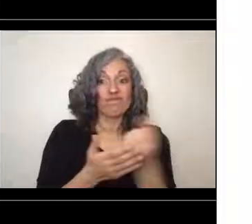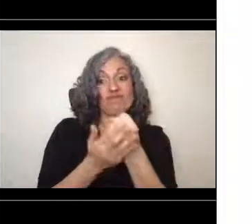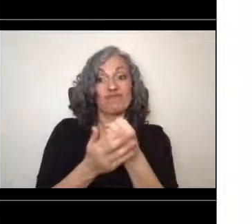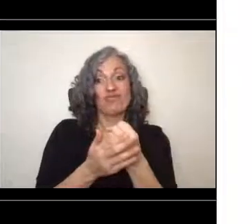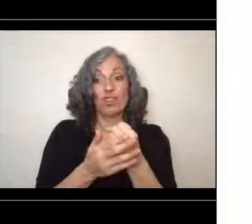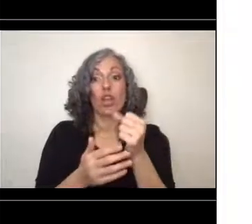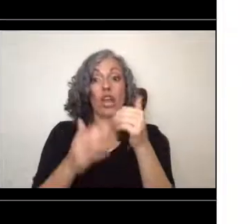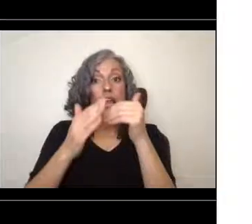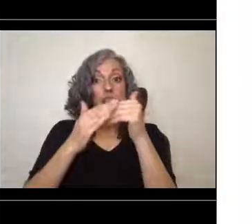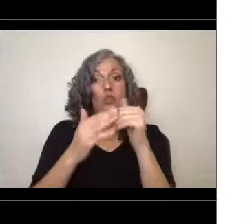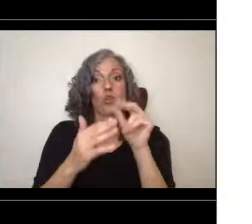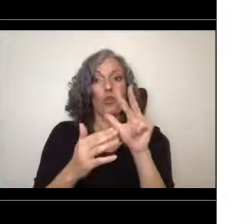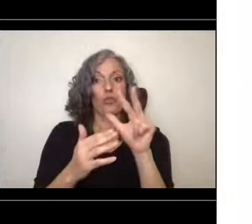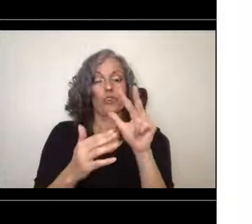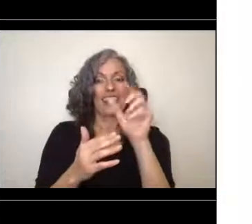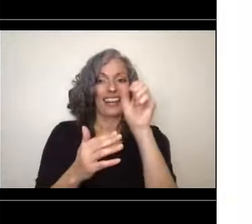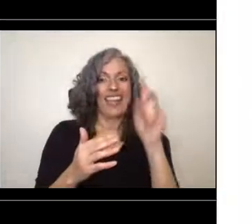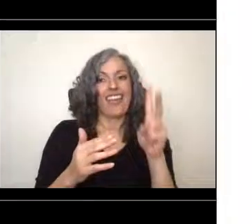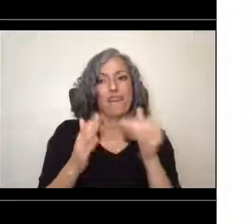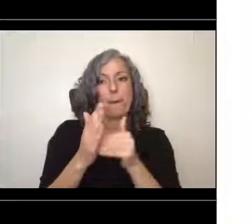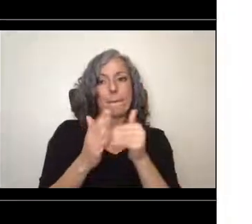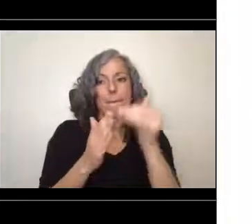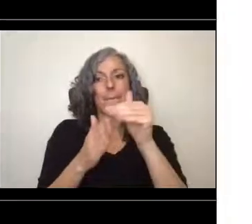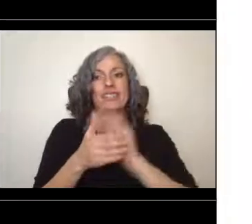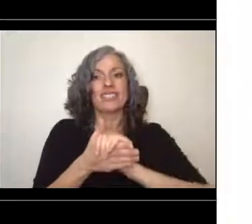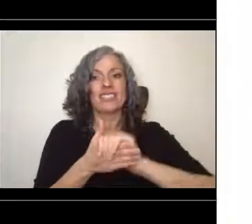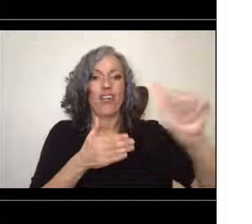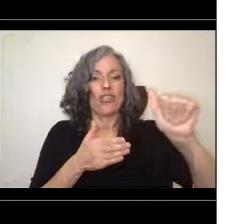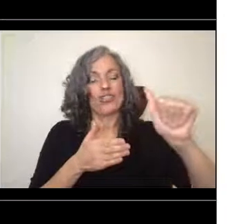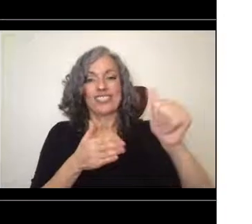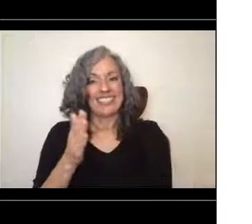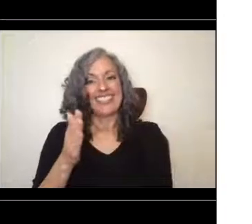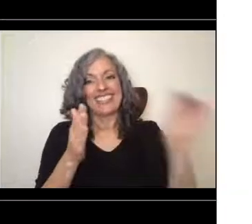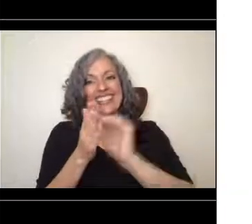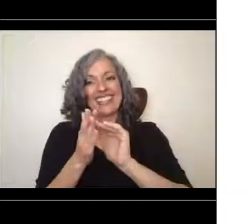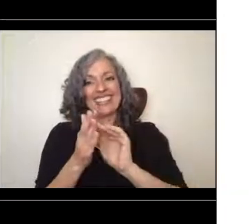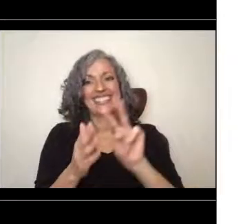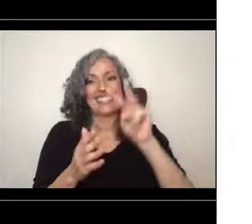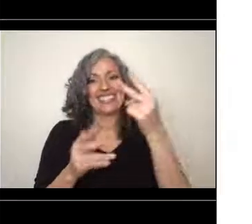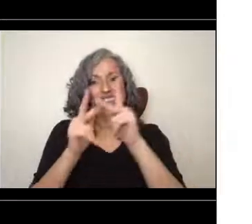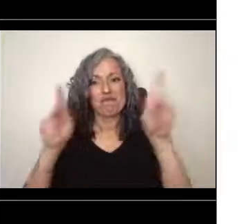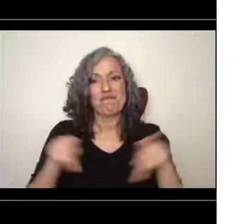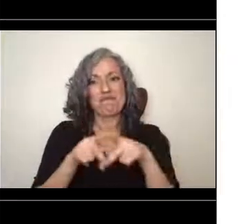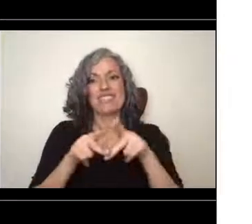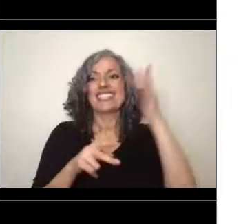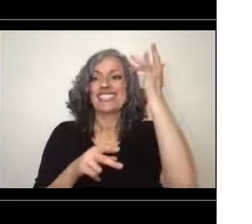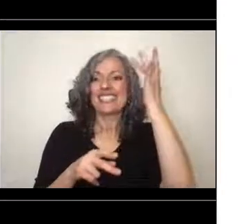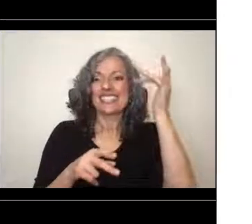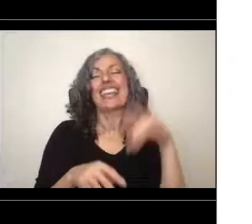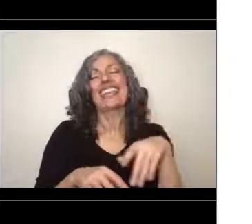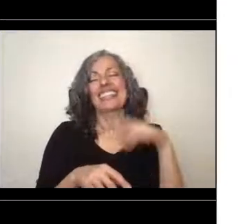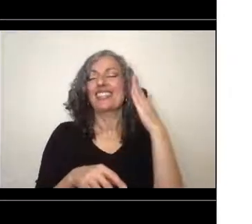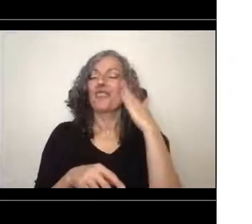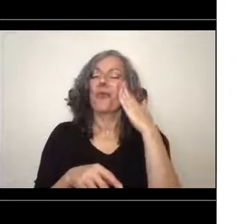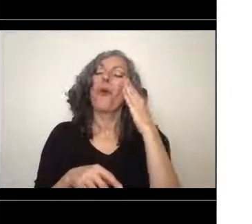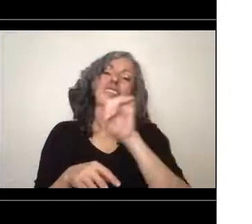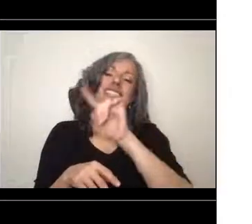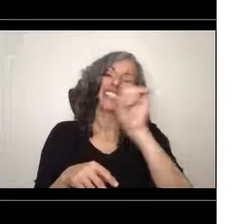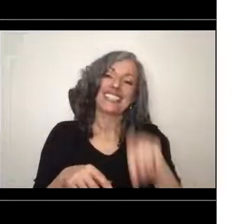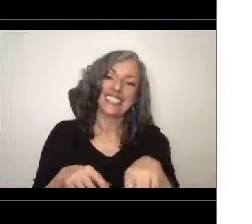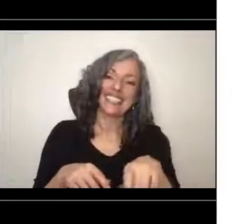billion through the annual August redistribution process. And again, second place state being Texas. And you can see third, fourth, and